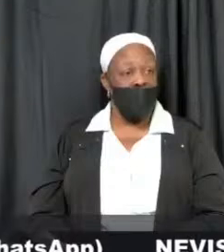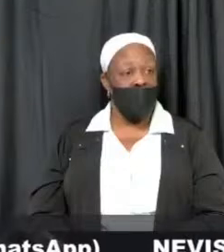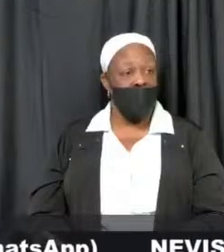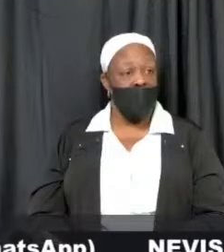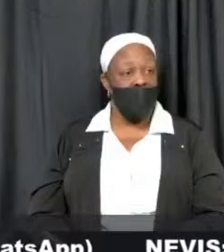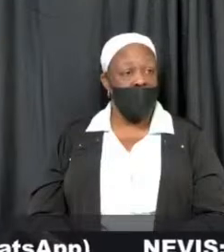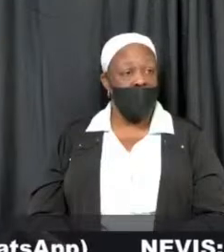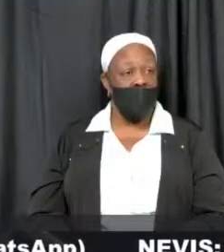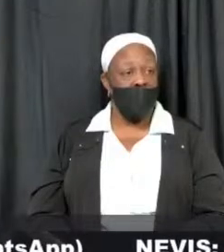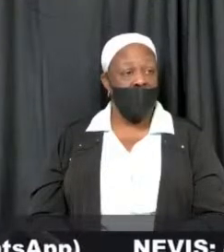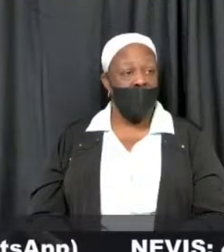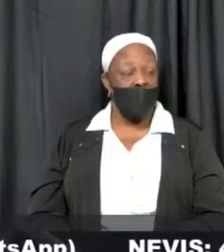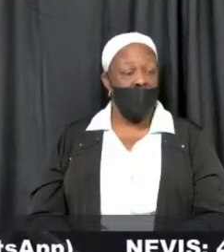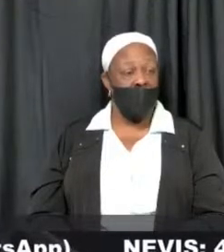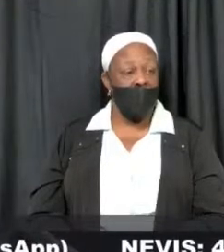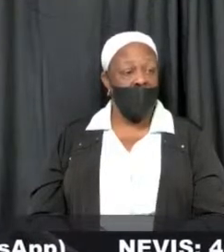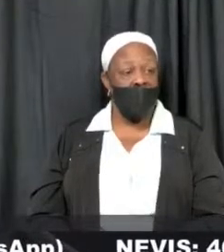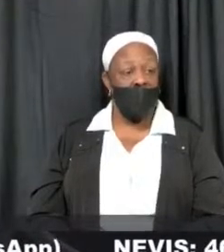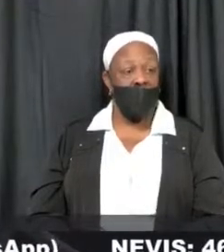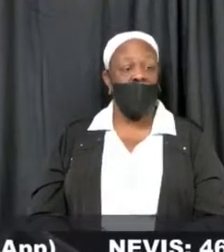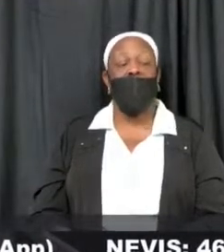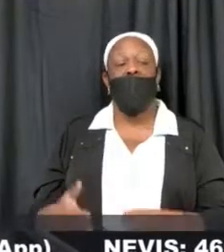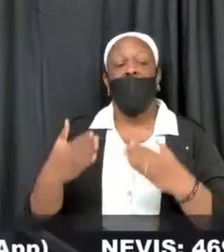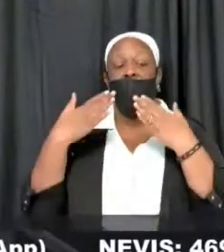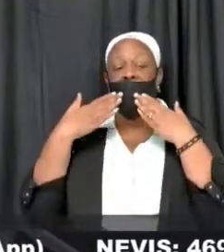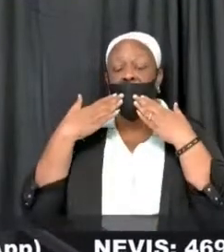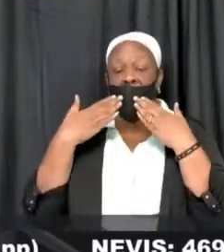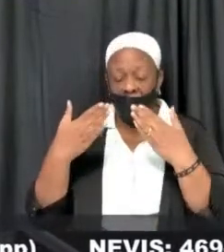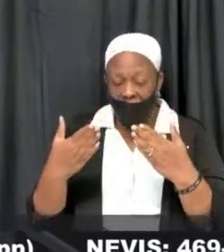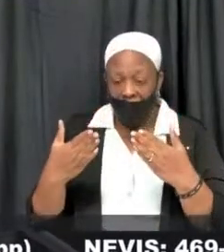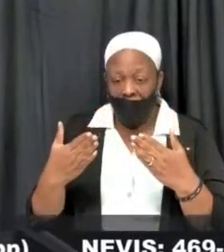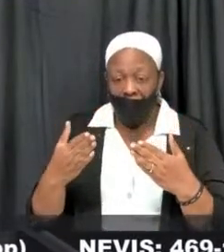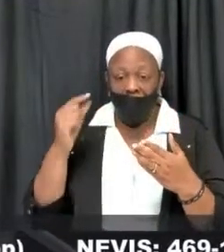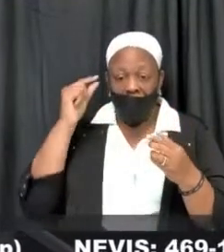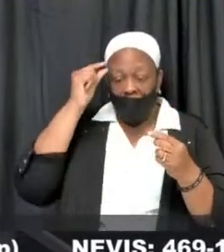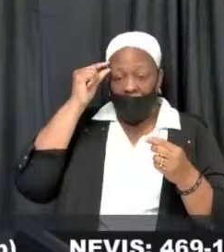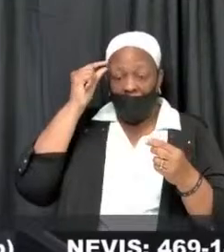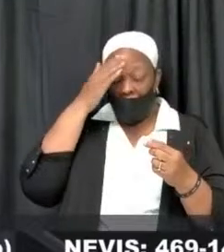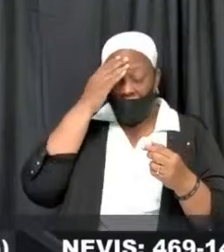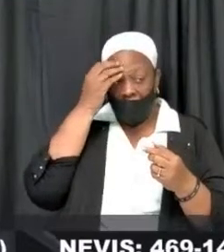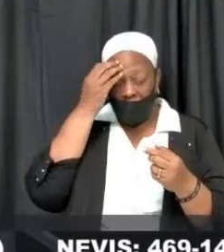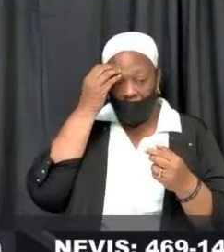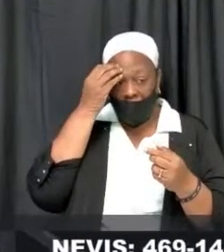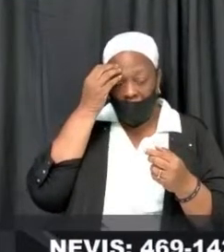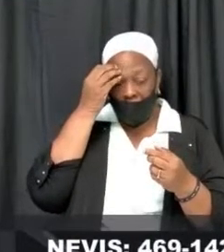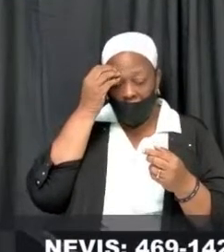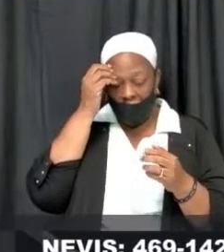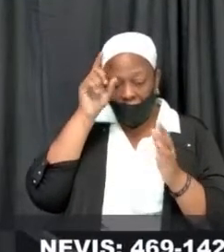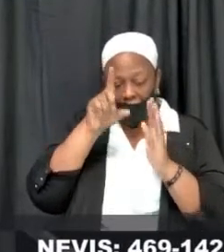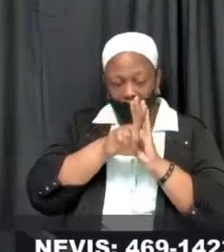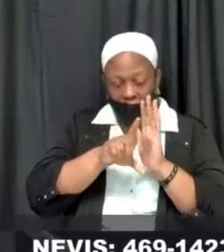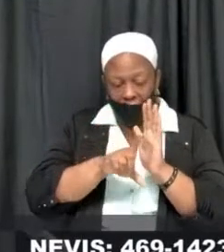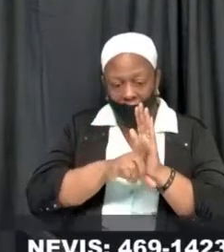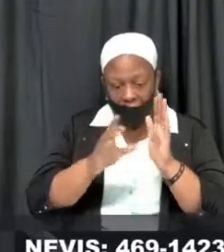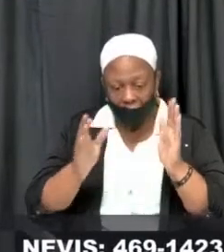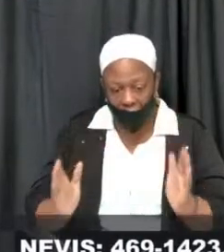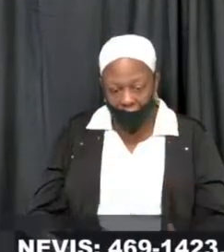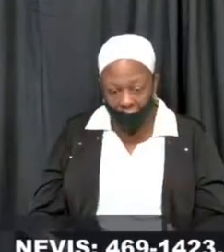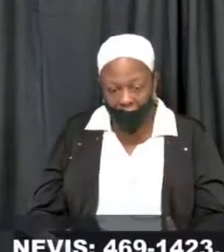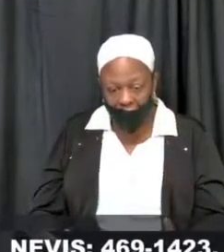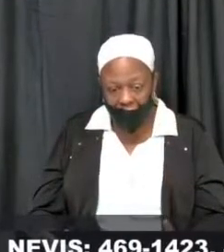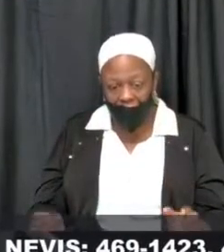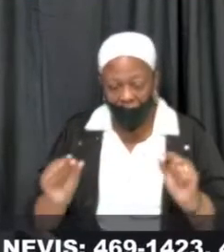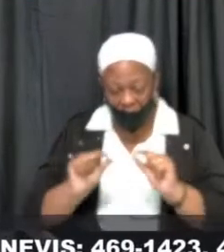Thank you so much, Honorable Attorney General and Chair of the Disaster Mitigation Council, for